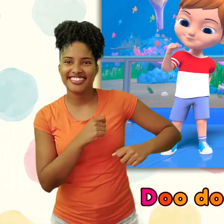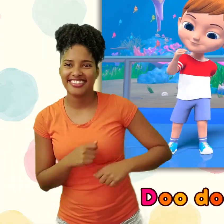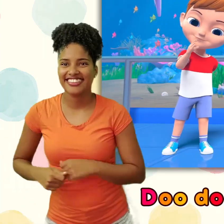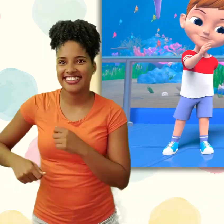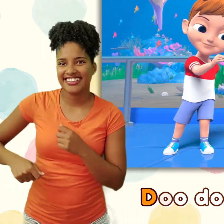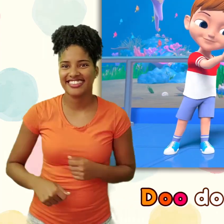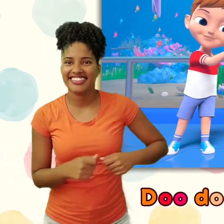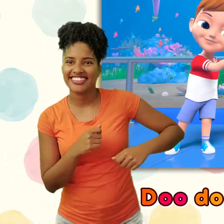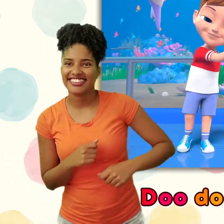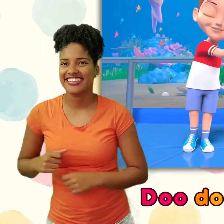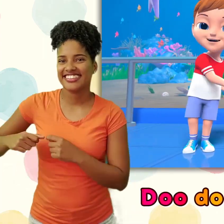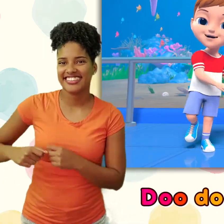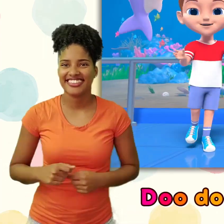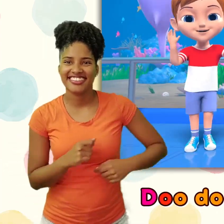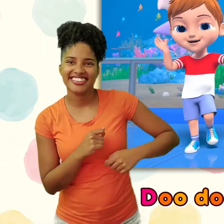Do-do-do-do-do-do-do.